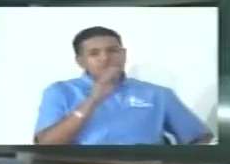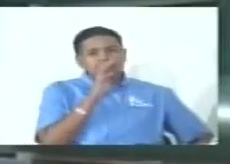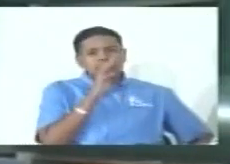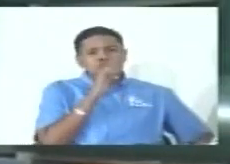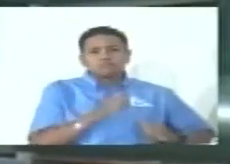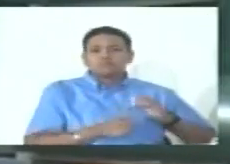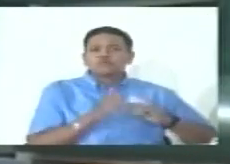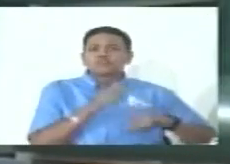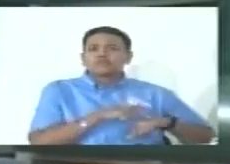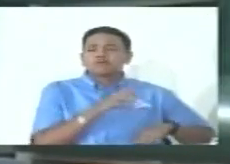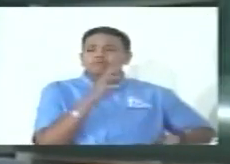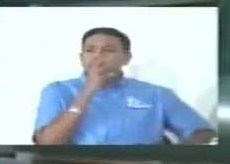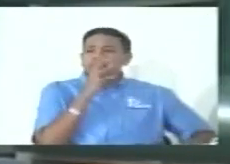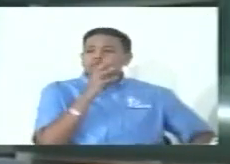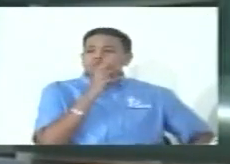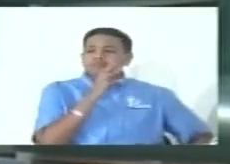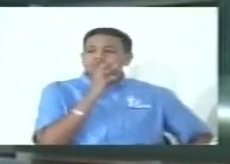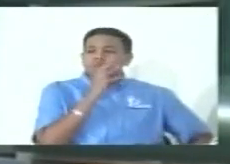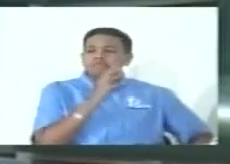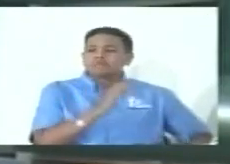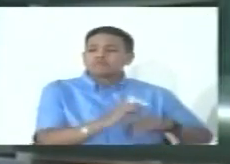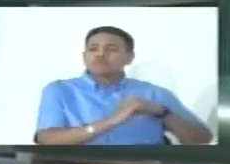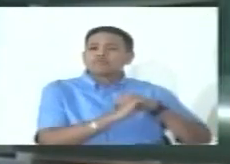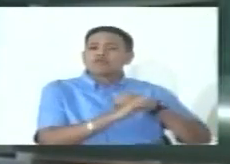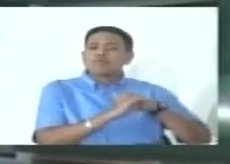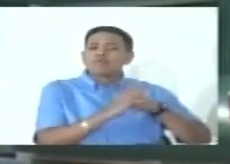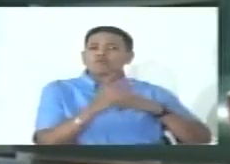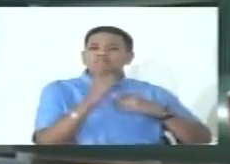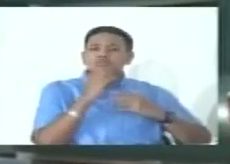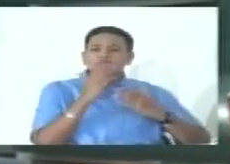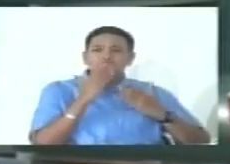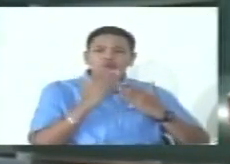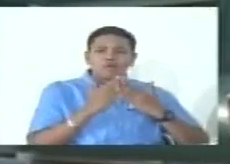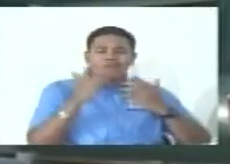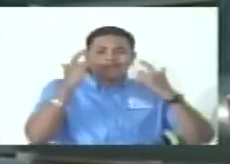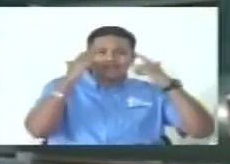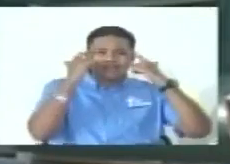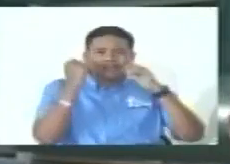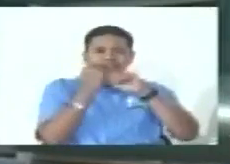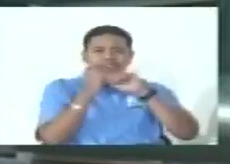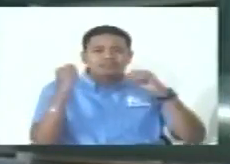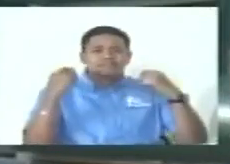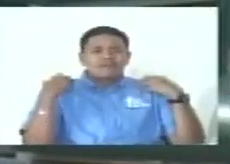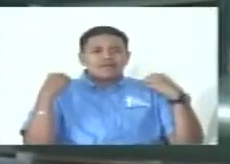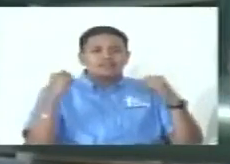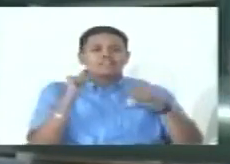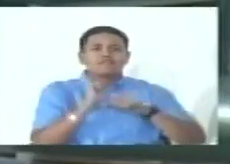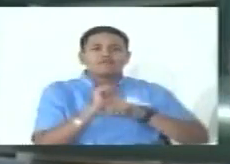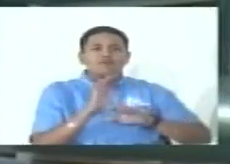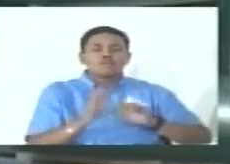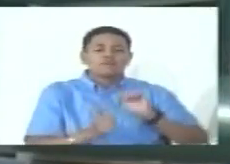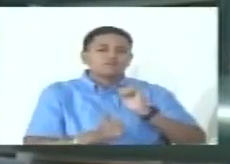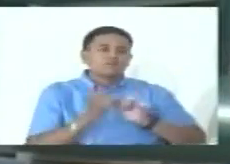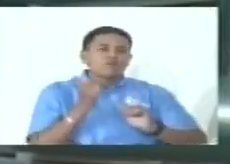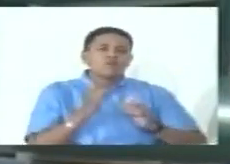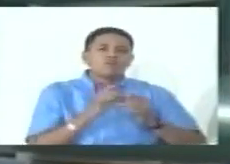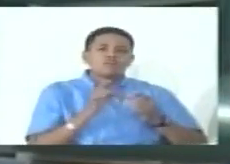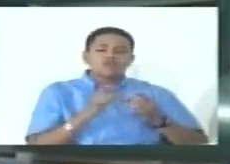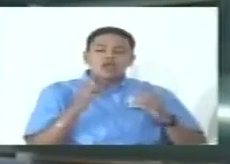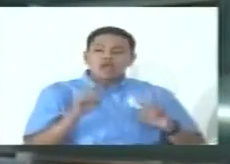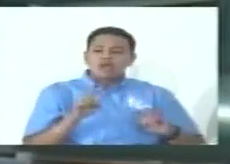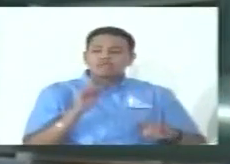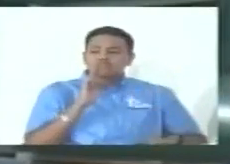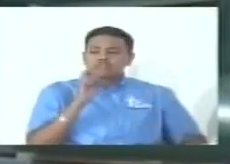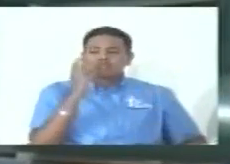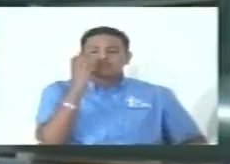speaks promoting the well-being and the safety and health of the workers. And it is no